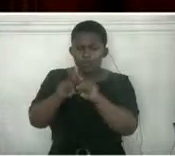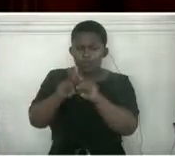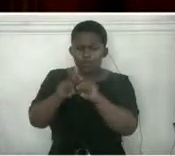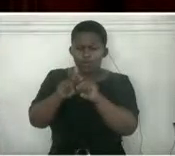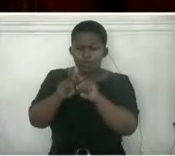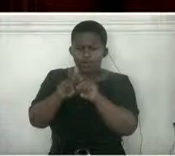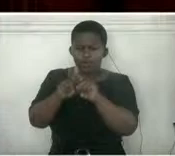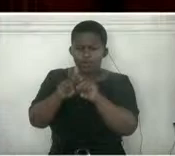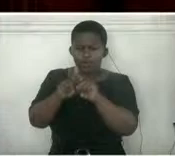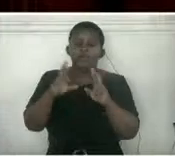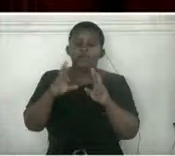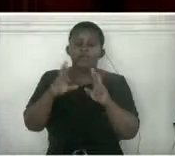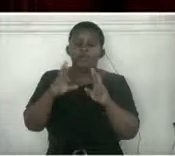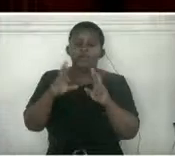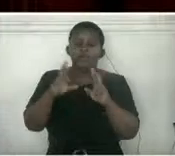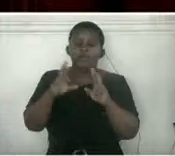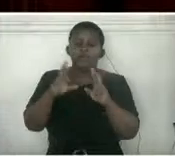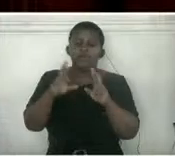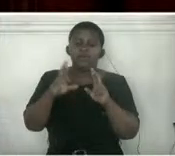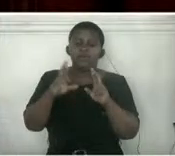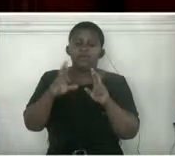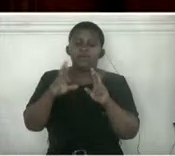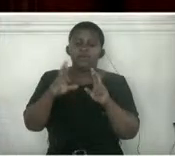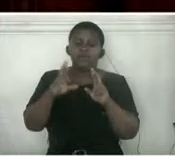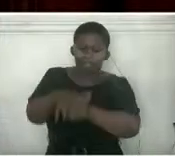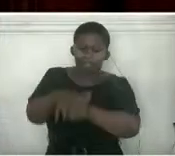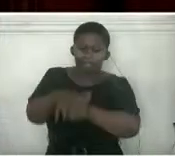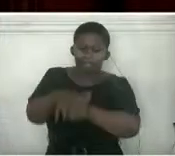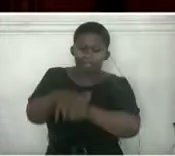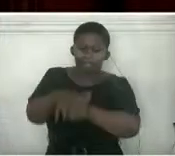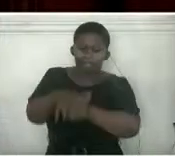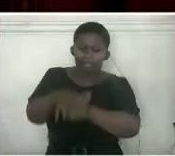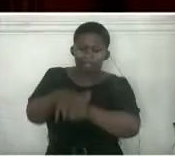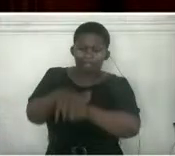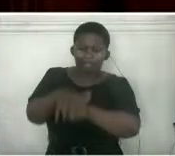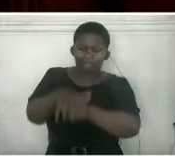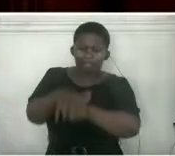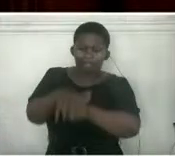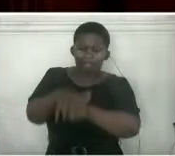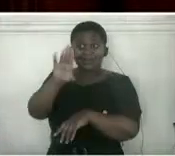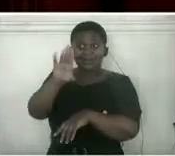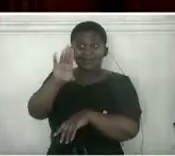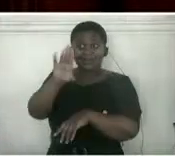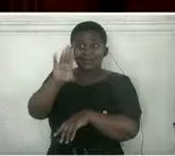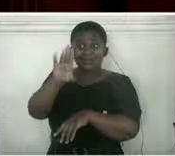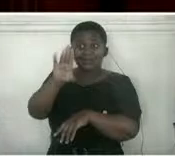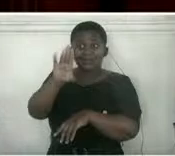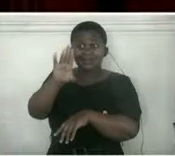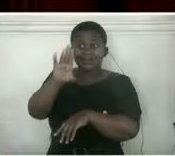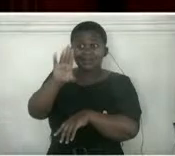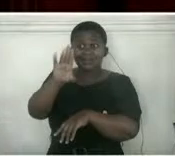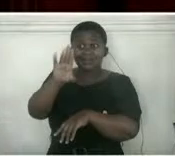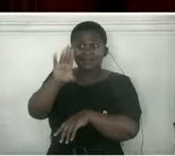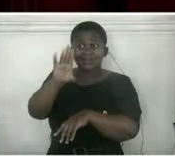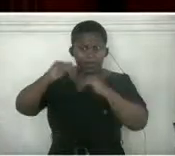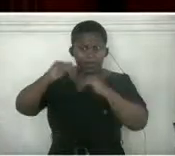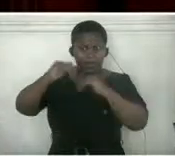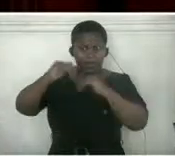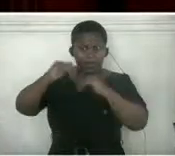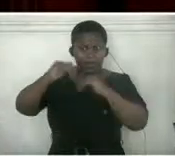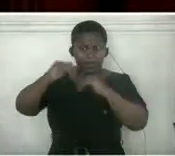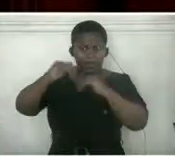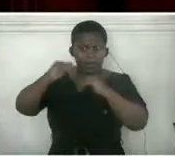in the dark days of colonialism. Dr. Dube took bridge building to the loft heights